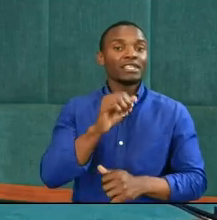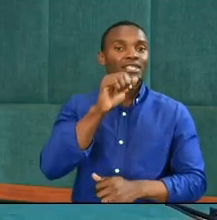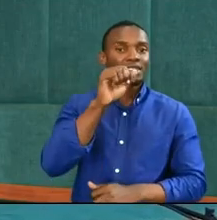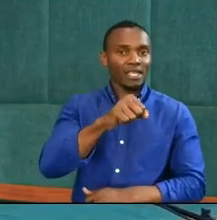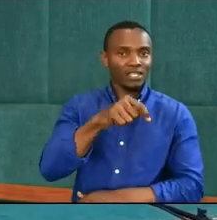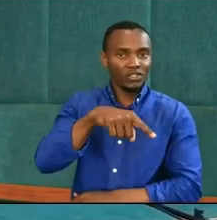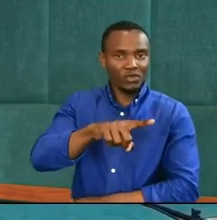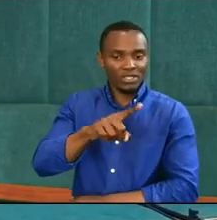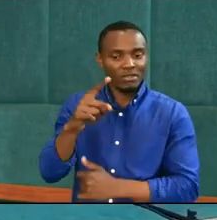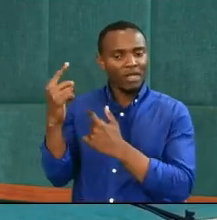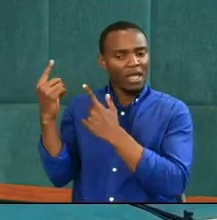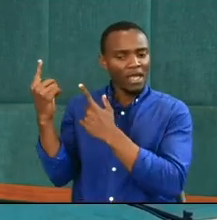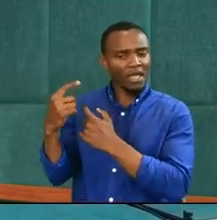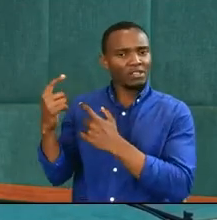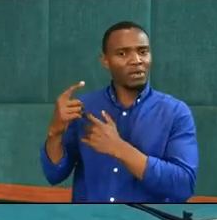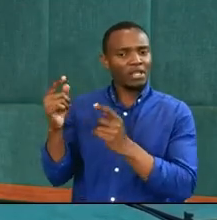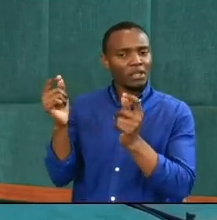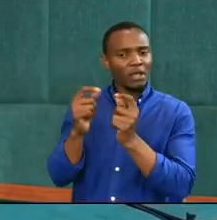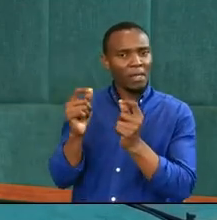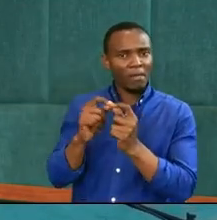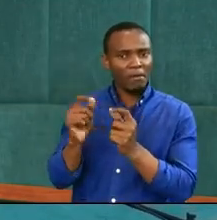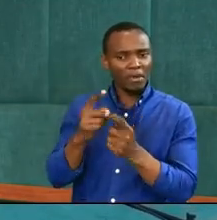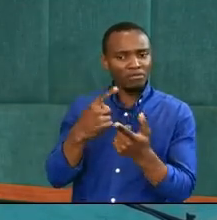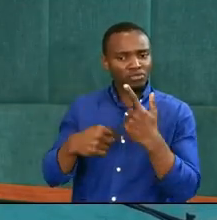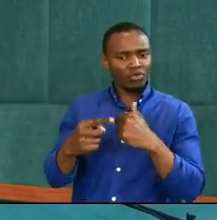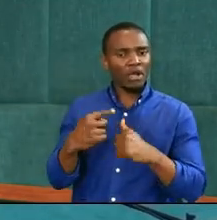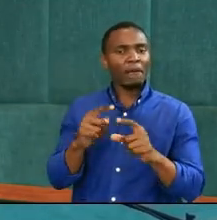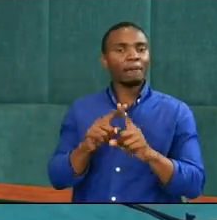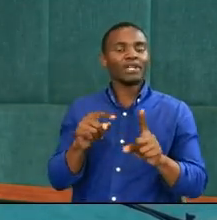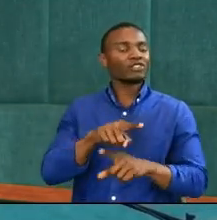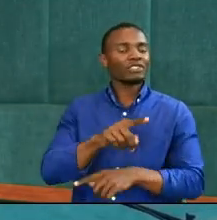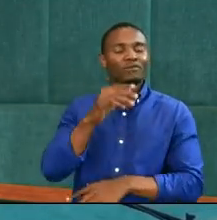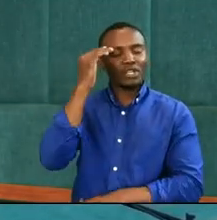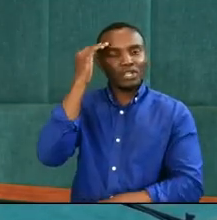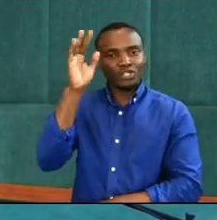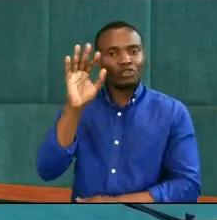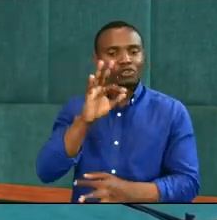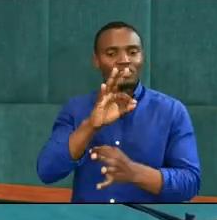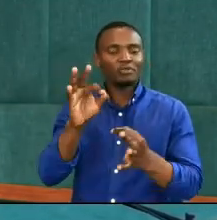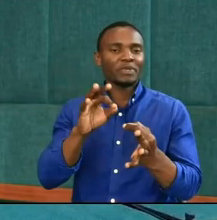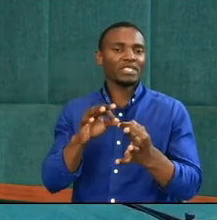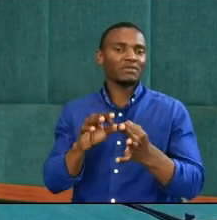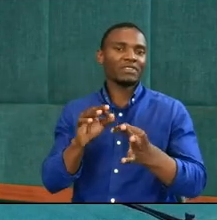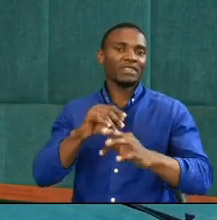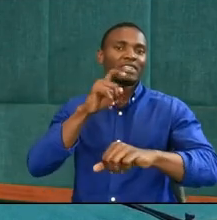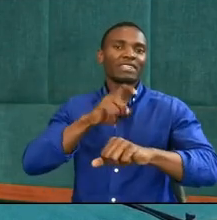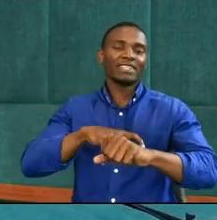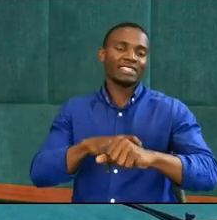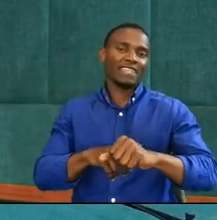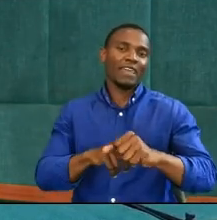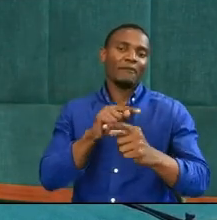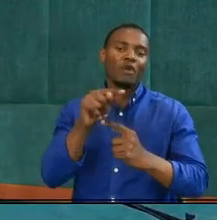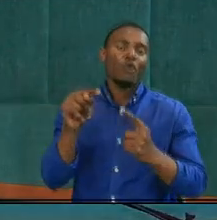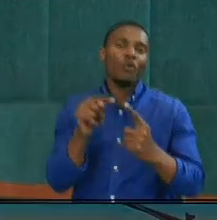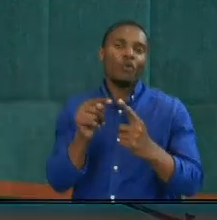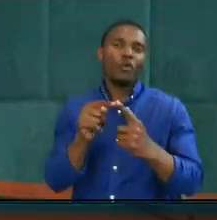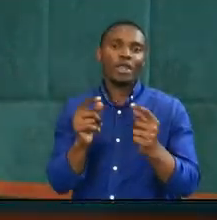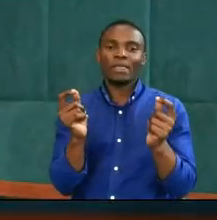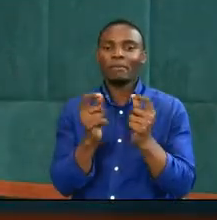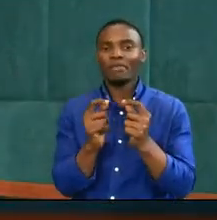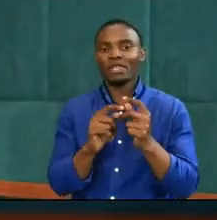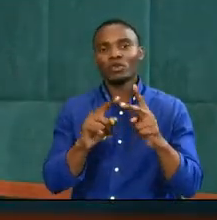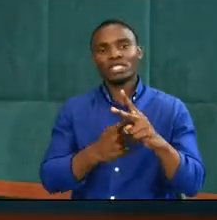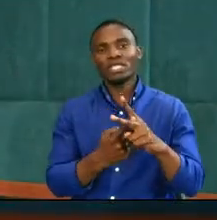are expecting it to come, you don't know exactly